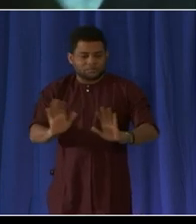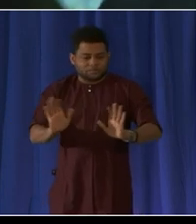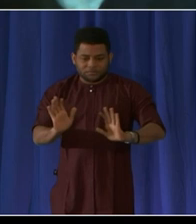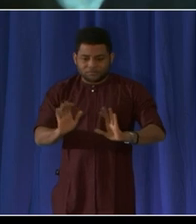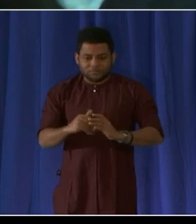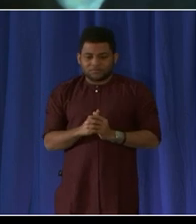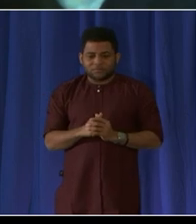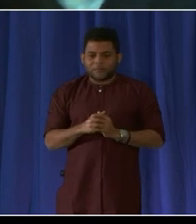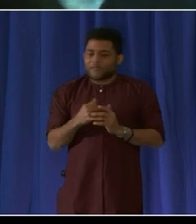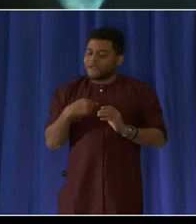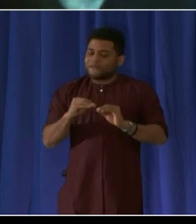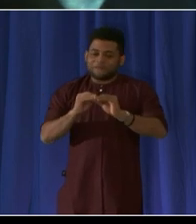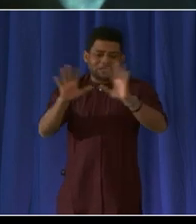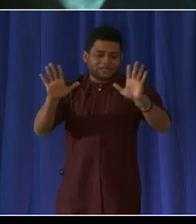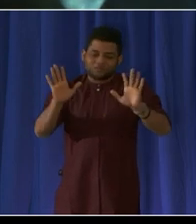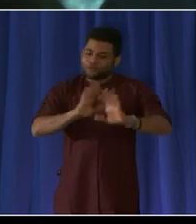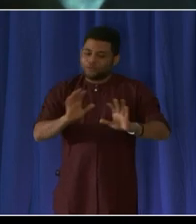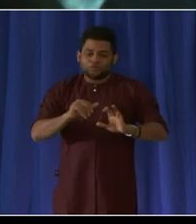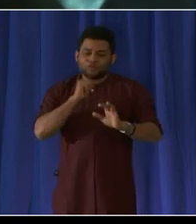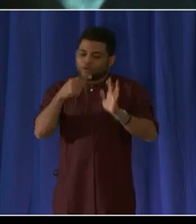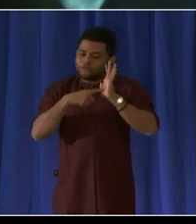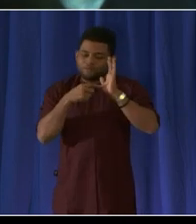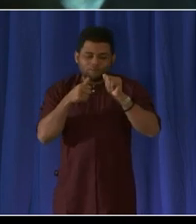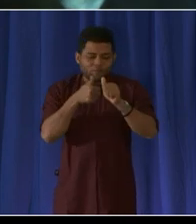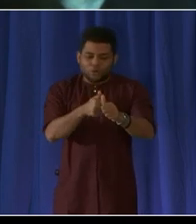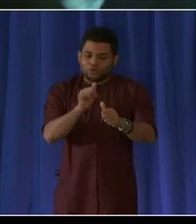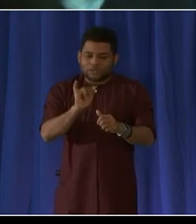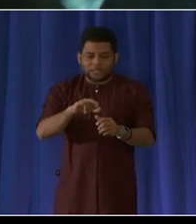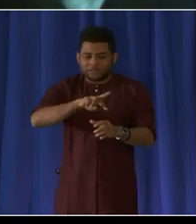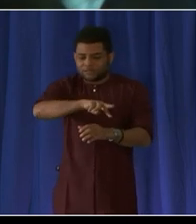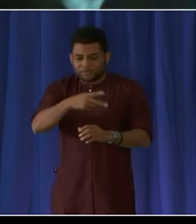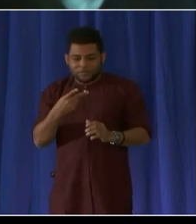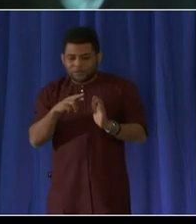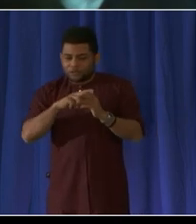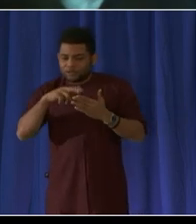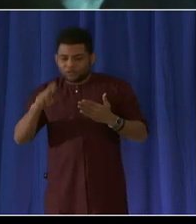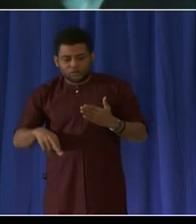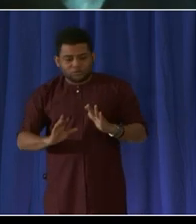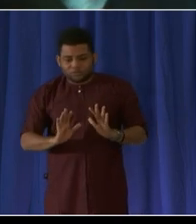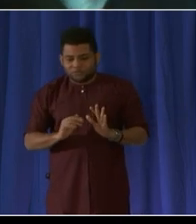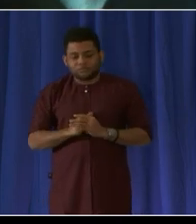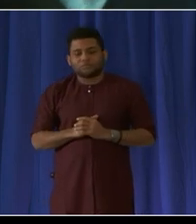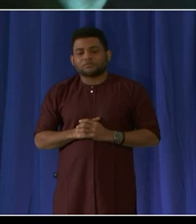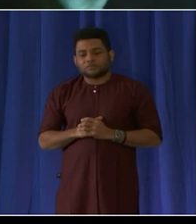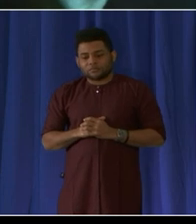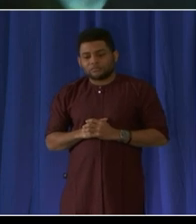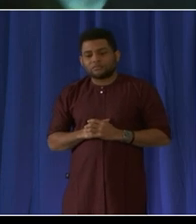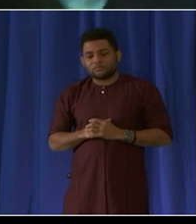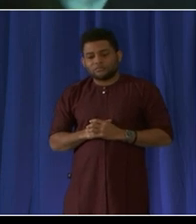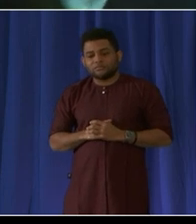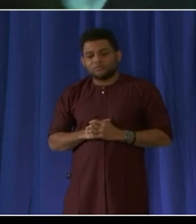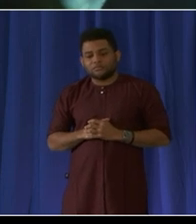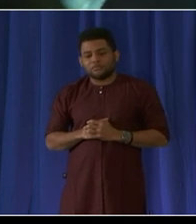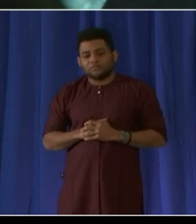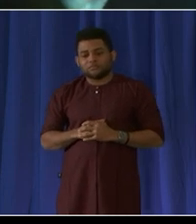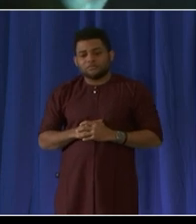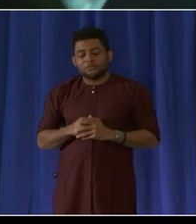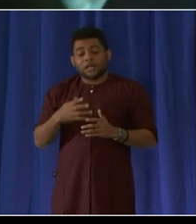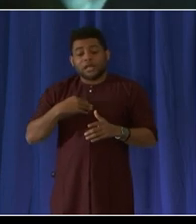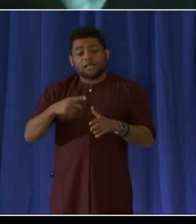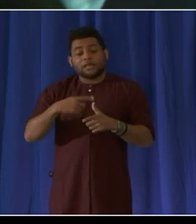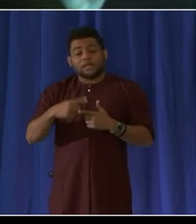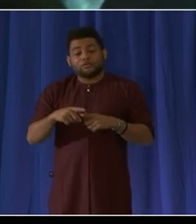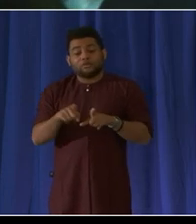they have been clear that they will not reverse those results moving forward. And then finally, adults and